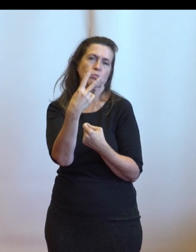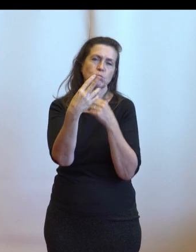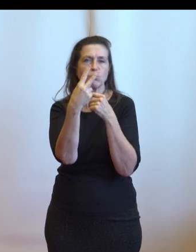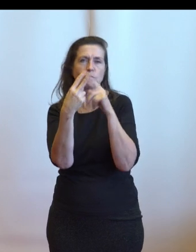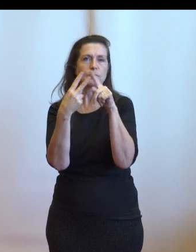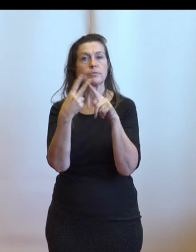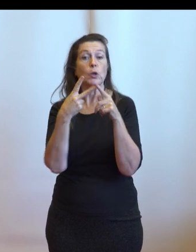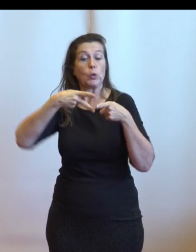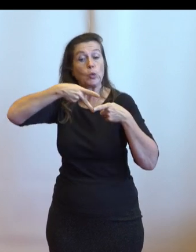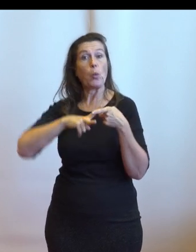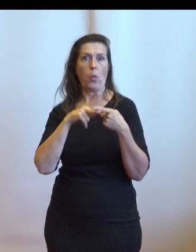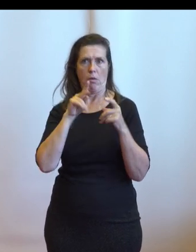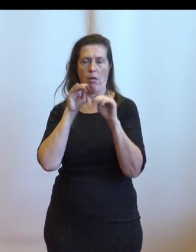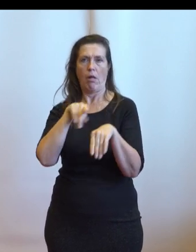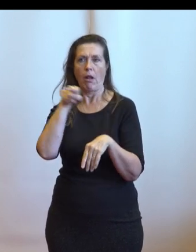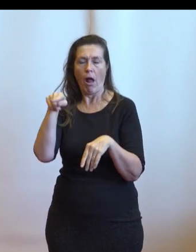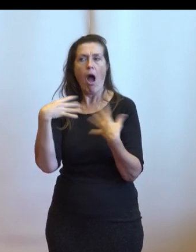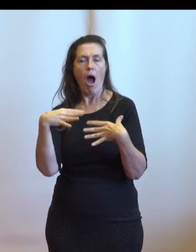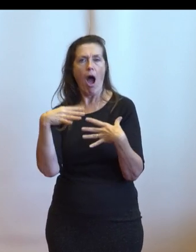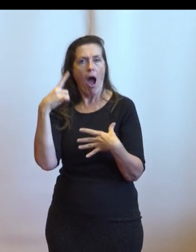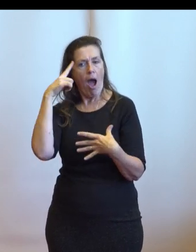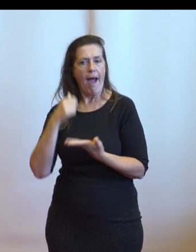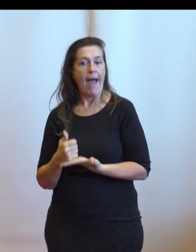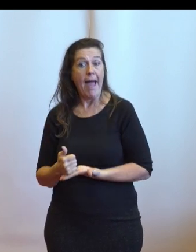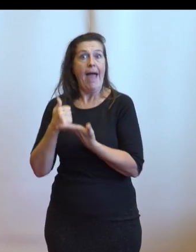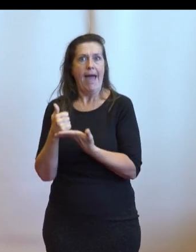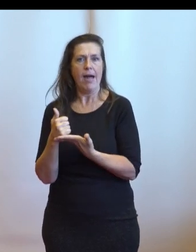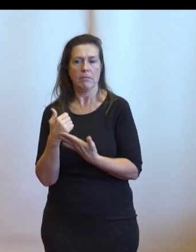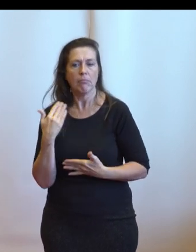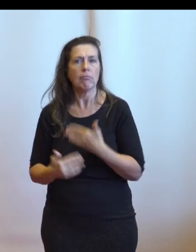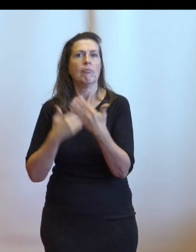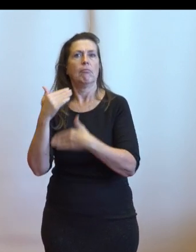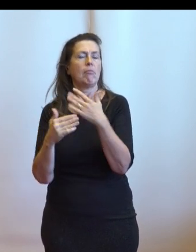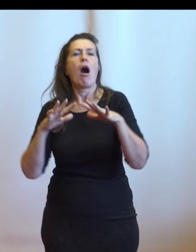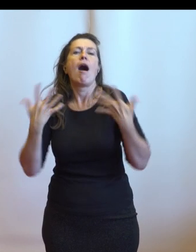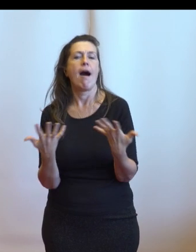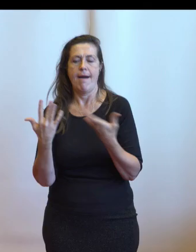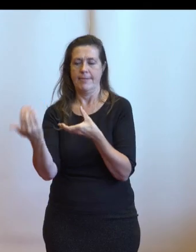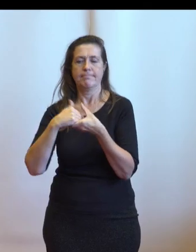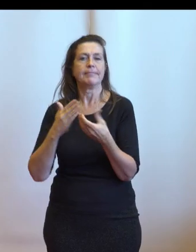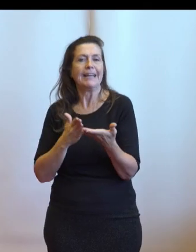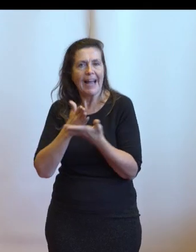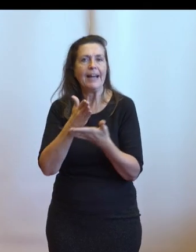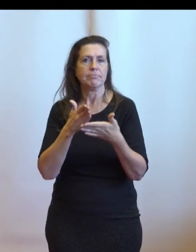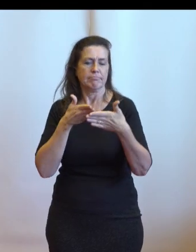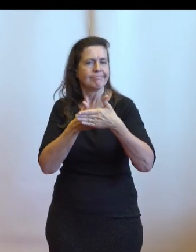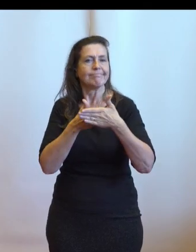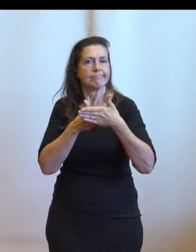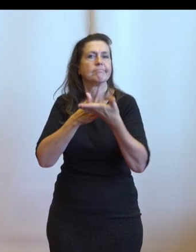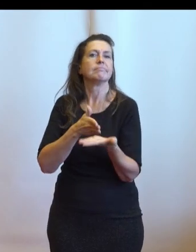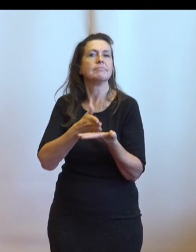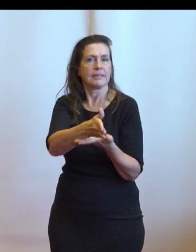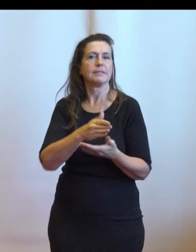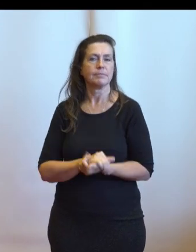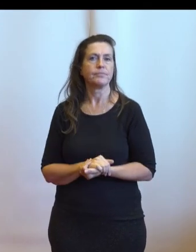actually help you to implement that and help you to go on to the next stages and work out how you do accessibility. So the first is an